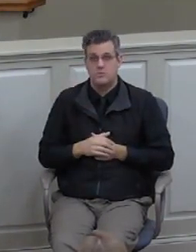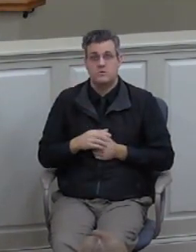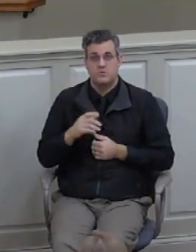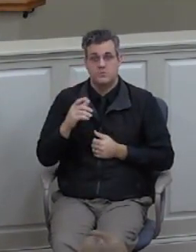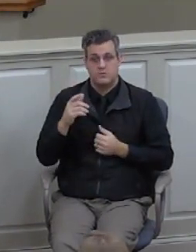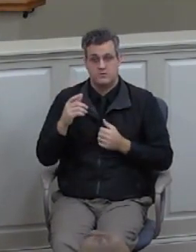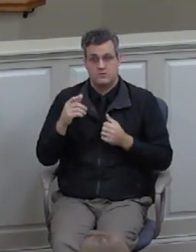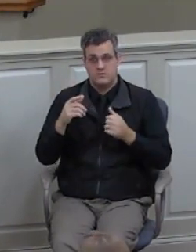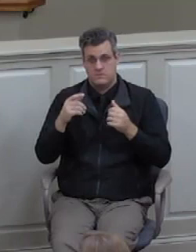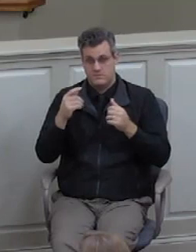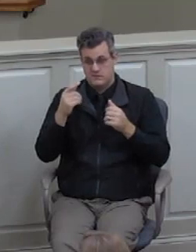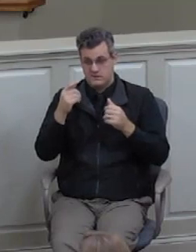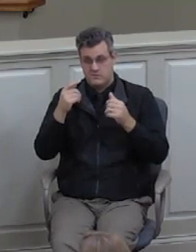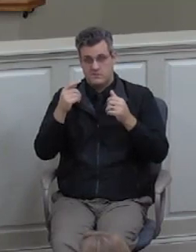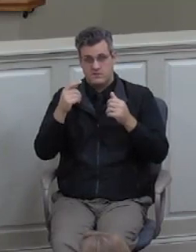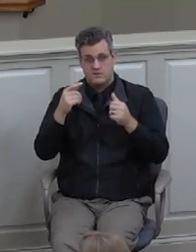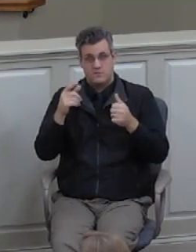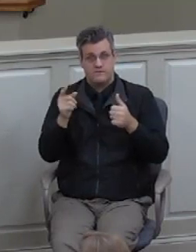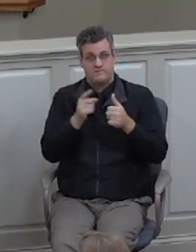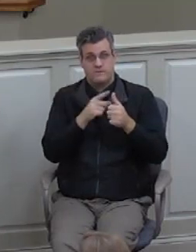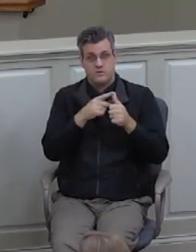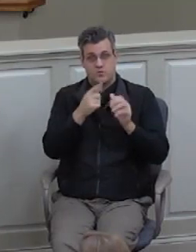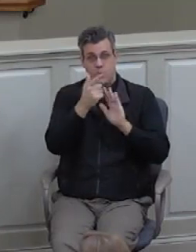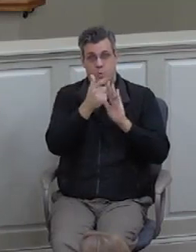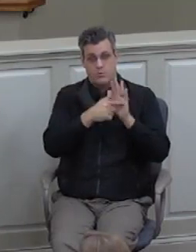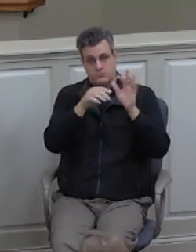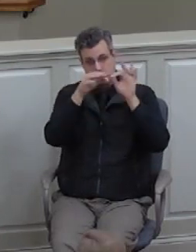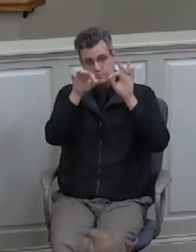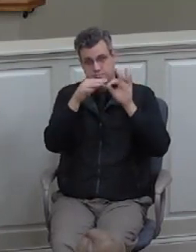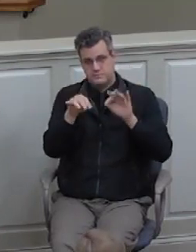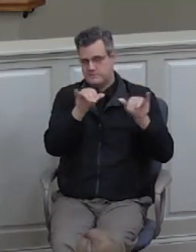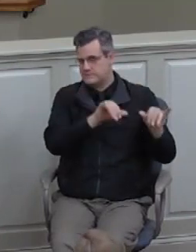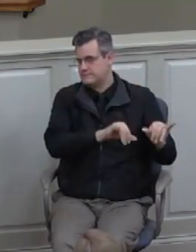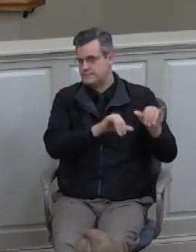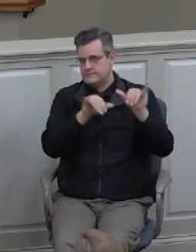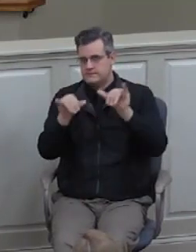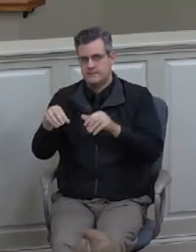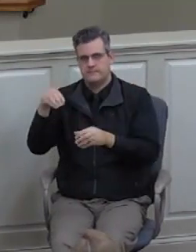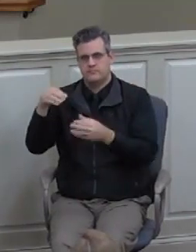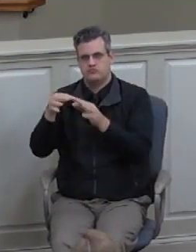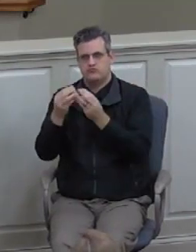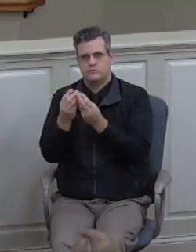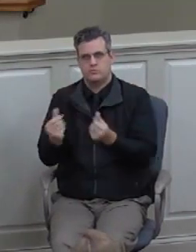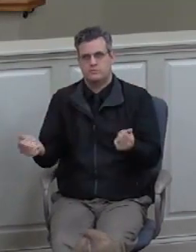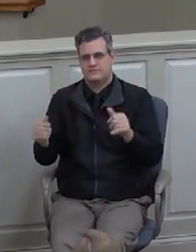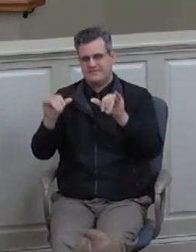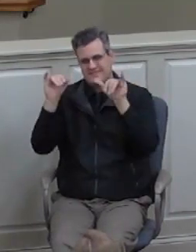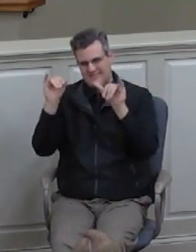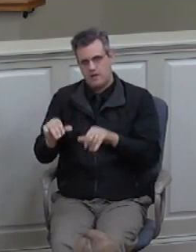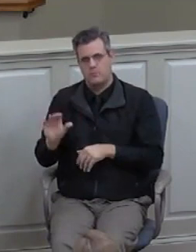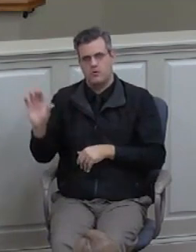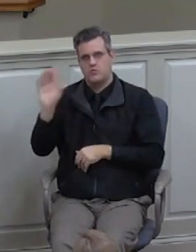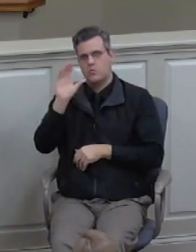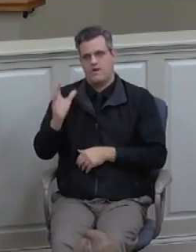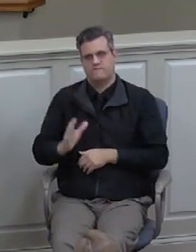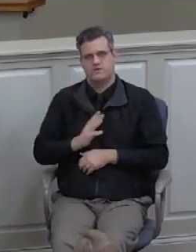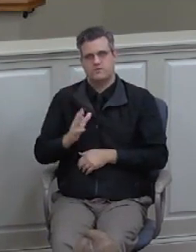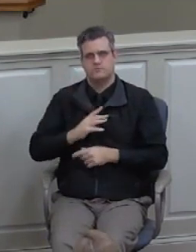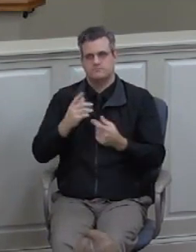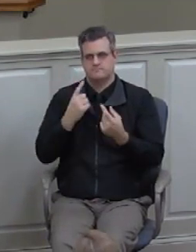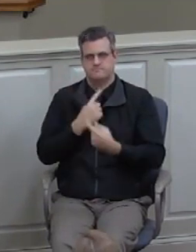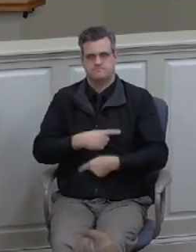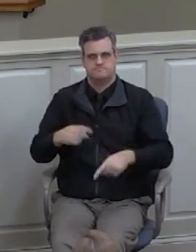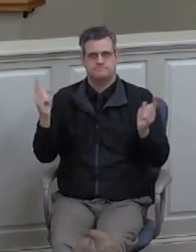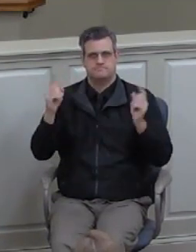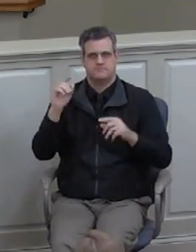of the language that was used in the ordinance Correct. is repeated in the resolution and simply would be your official declaration of the